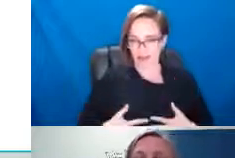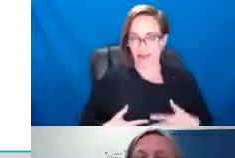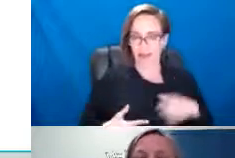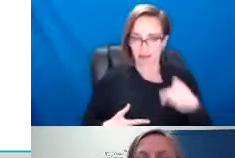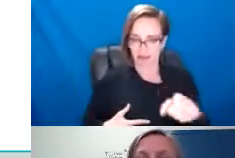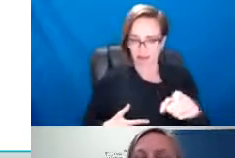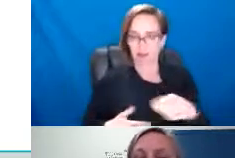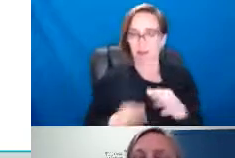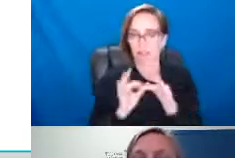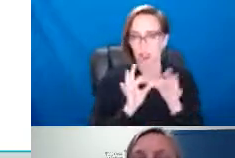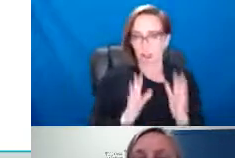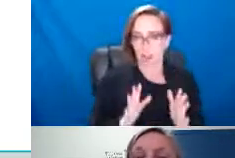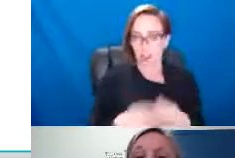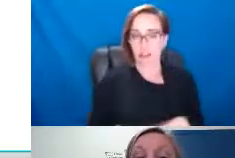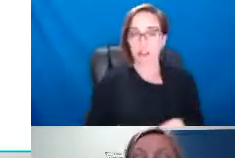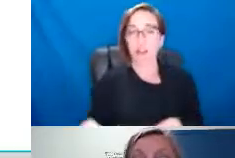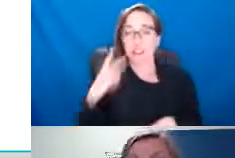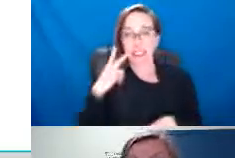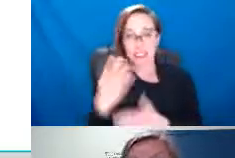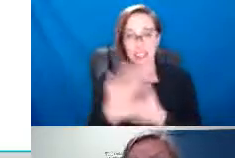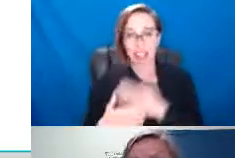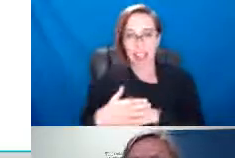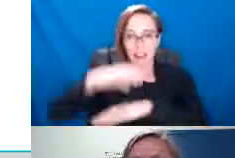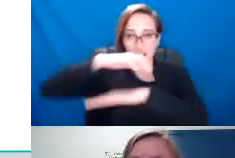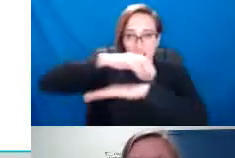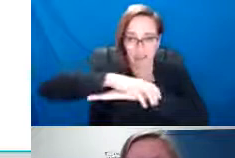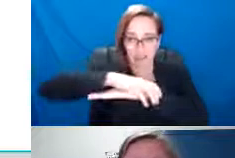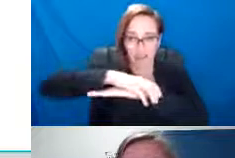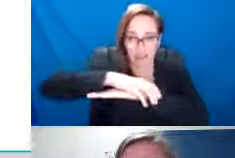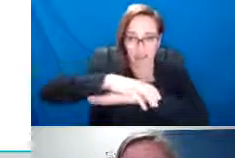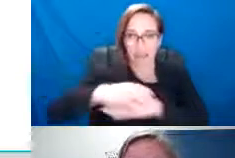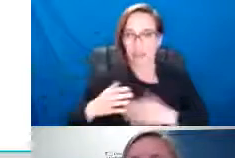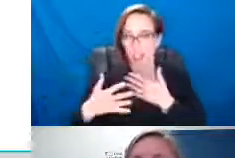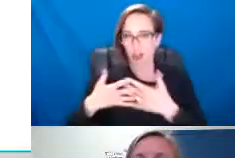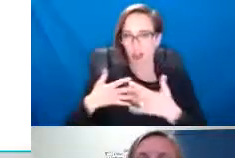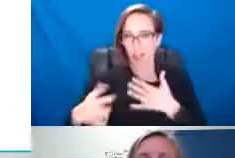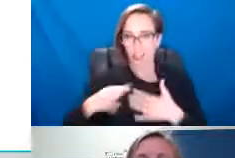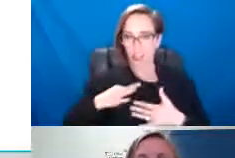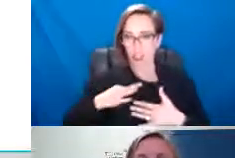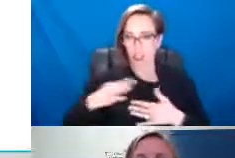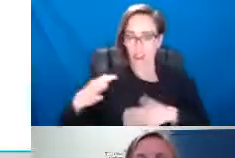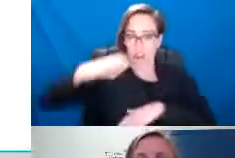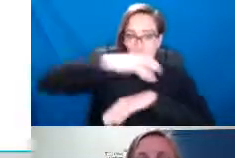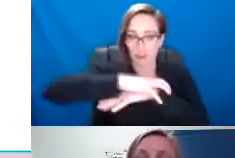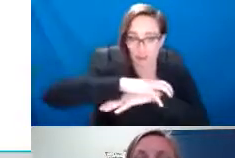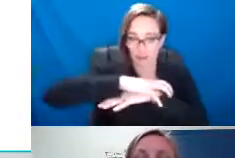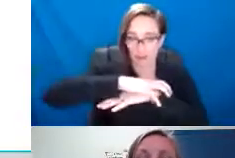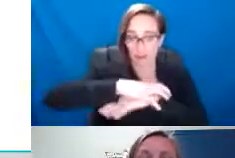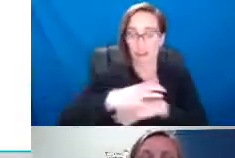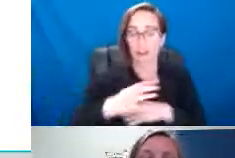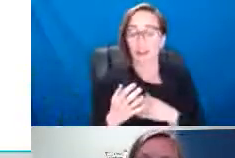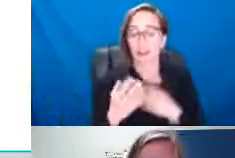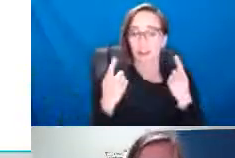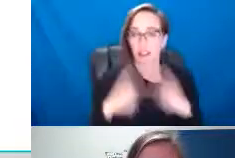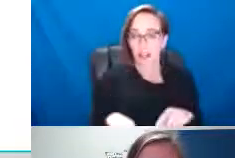see just the hand resting on the wrist of the interpreter. And what is happening here is what we